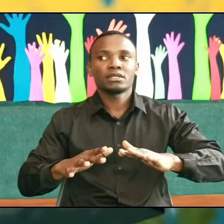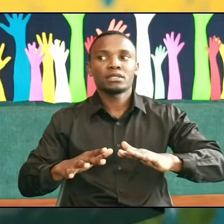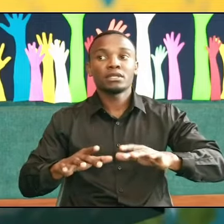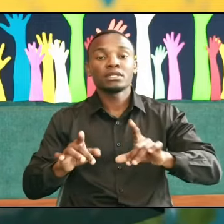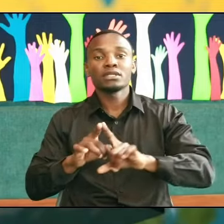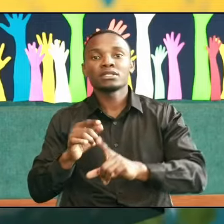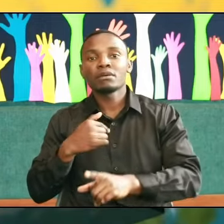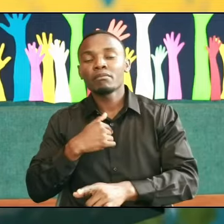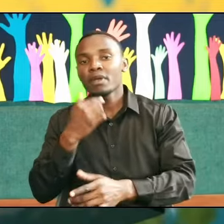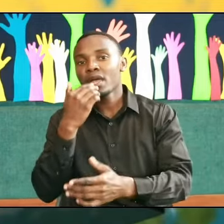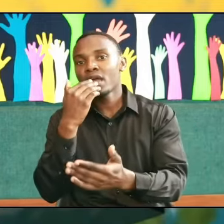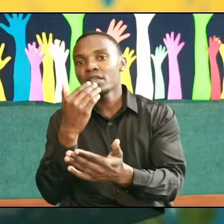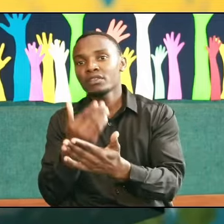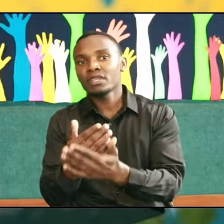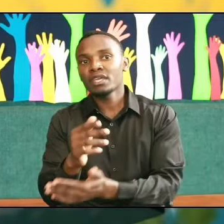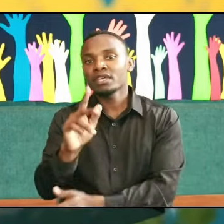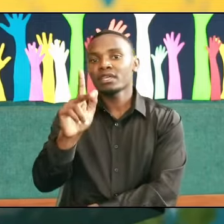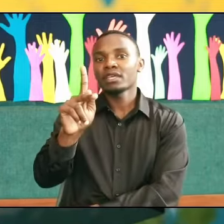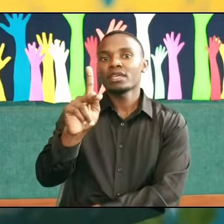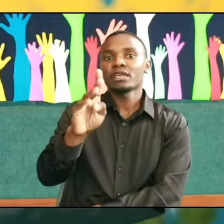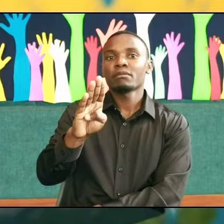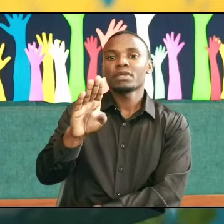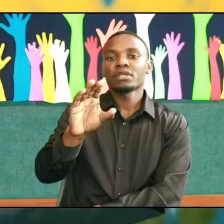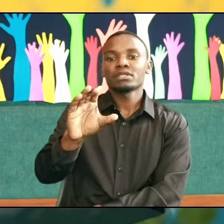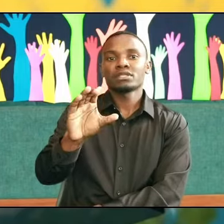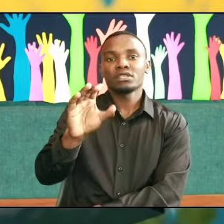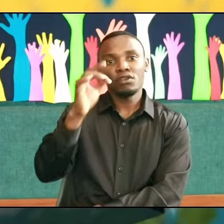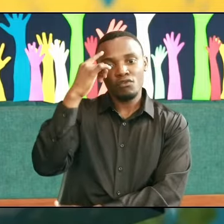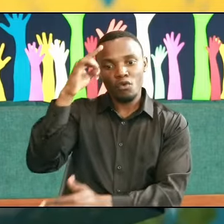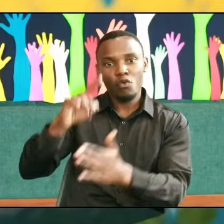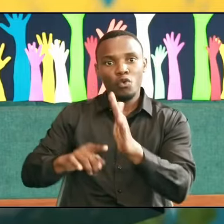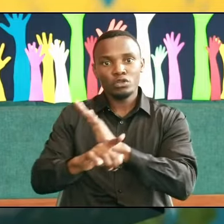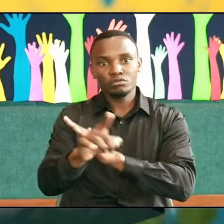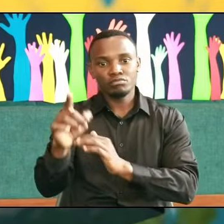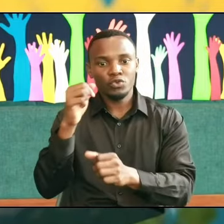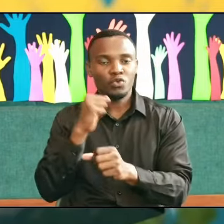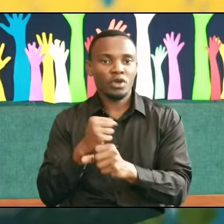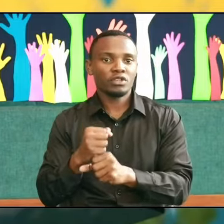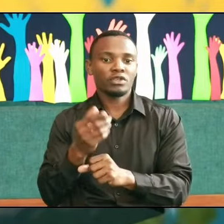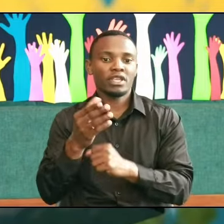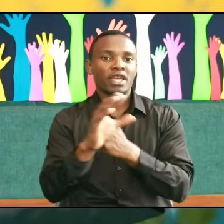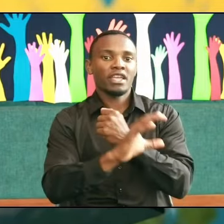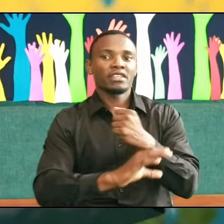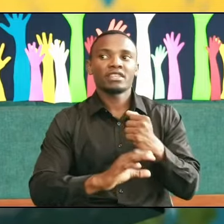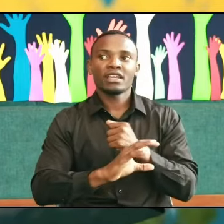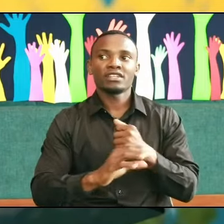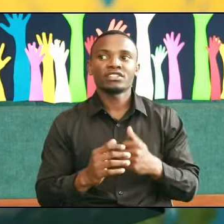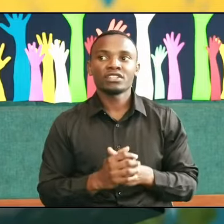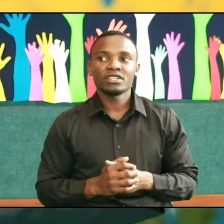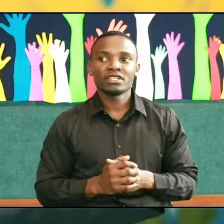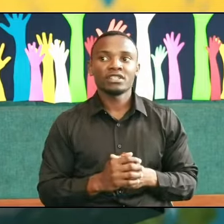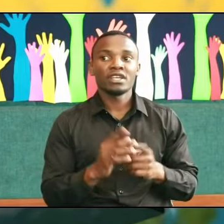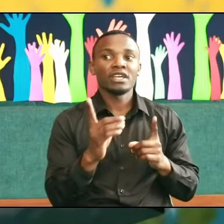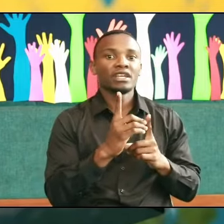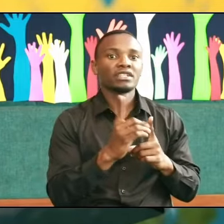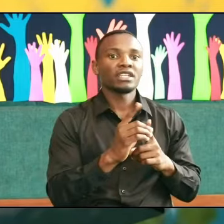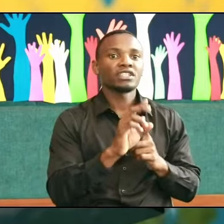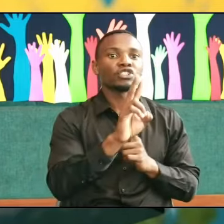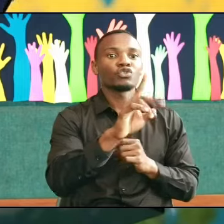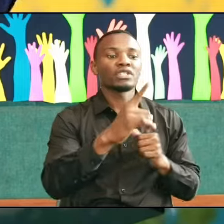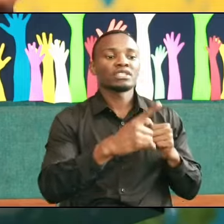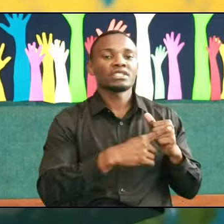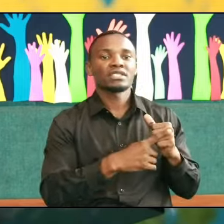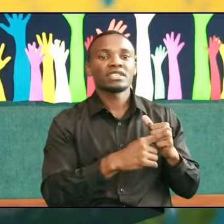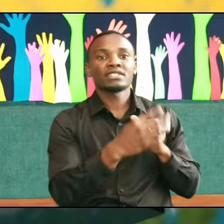to thank you, KBC, for what you are doing around this country. On the 26th of April last